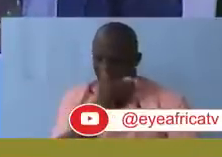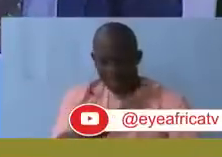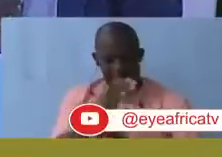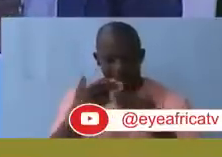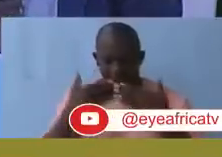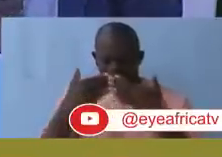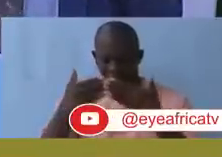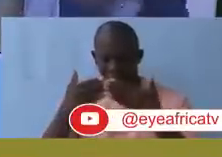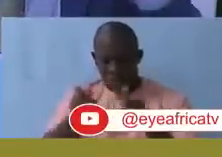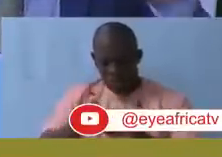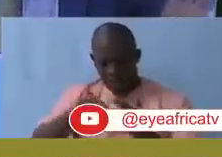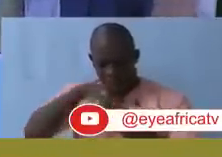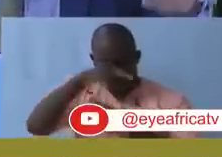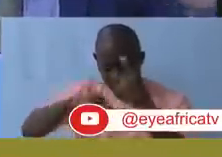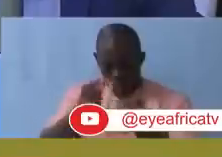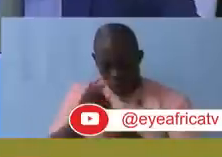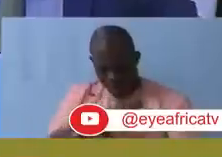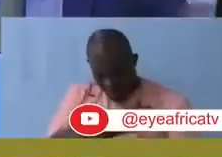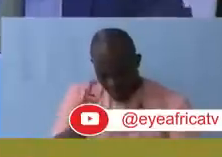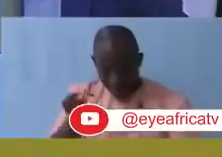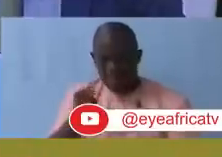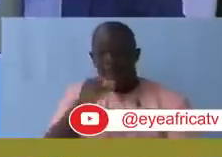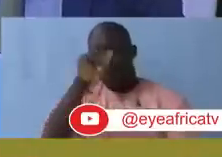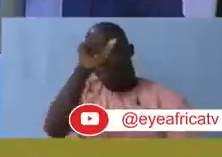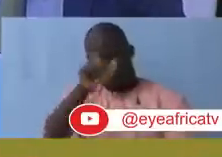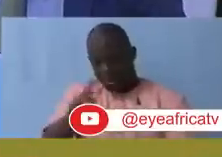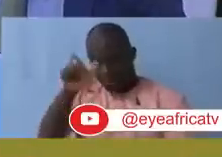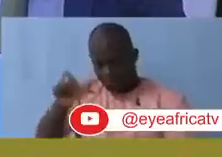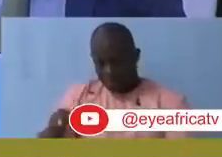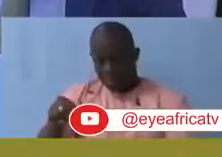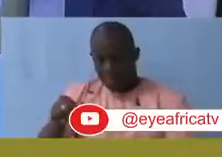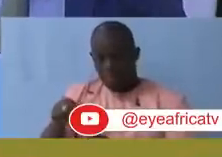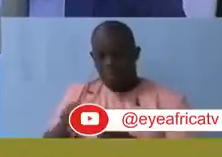information about these individuals?